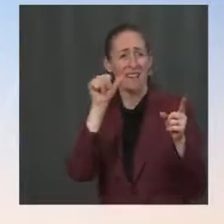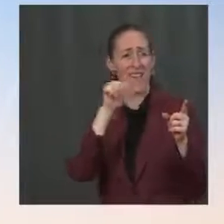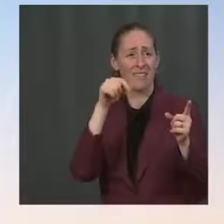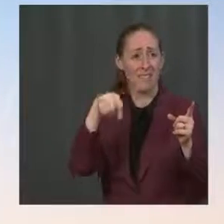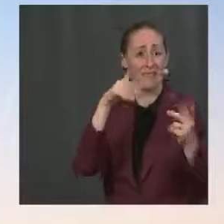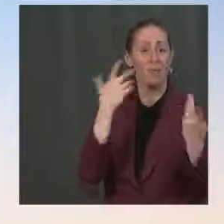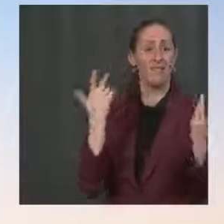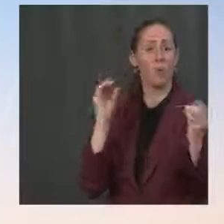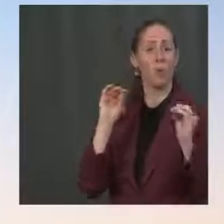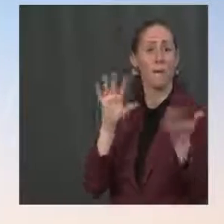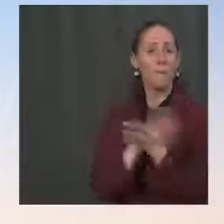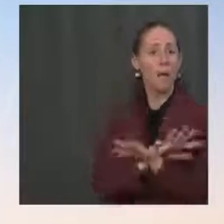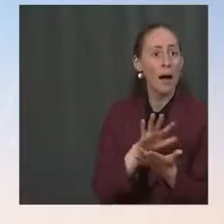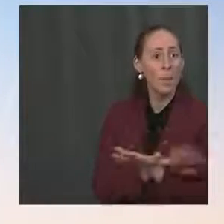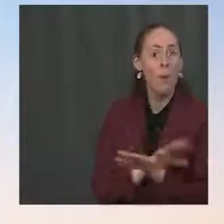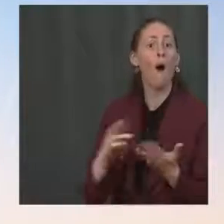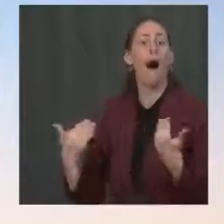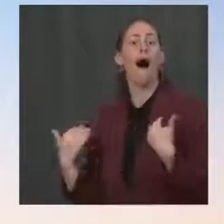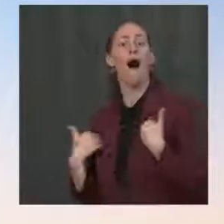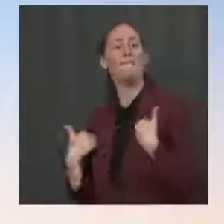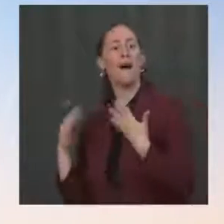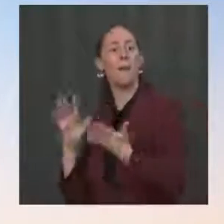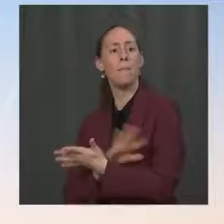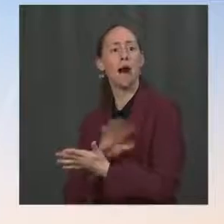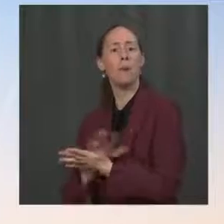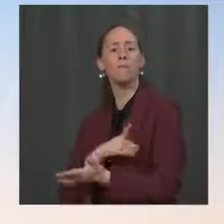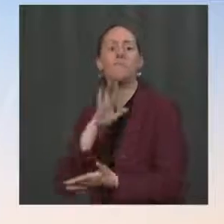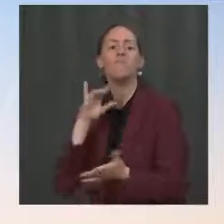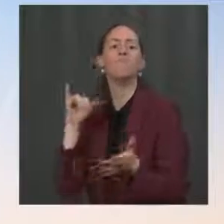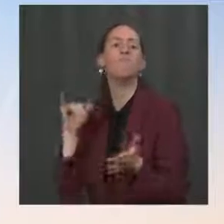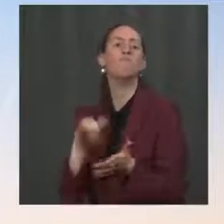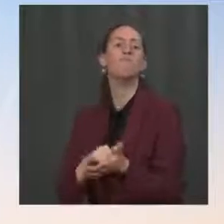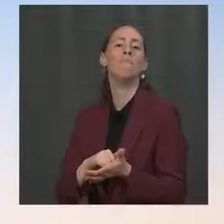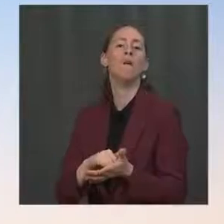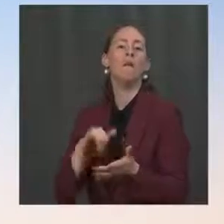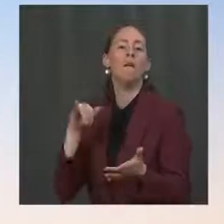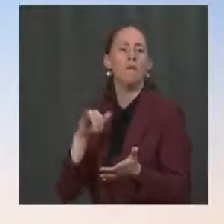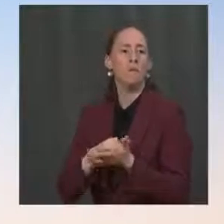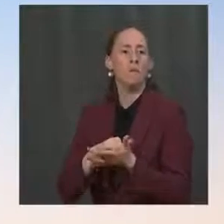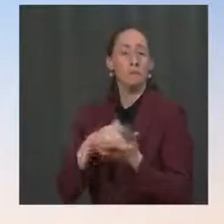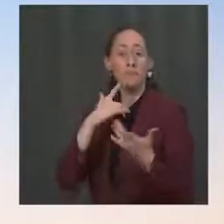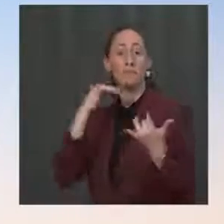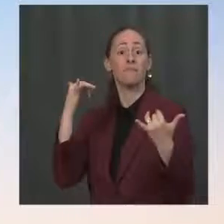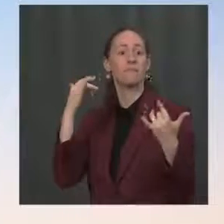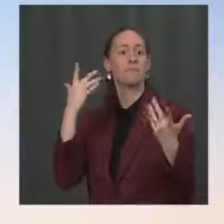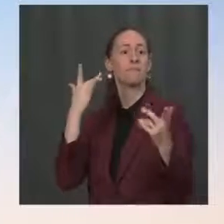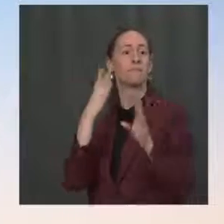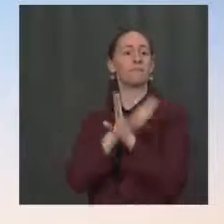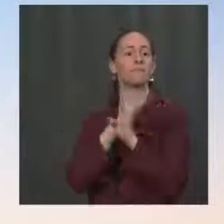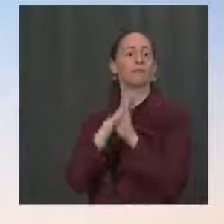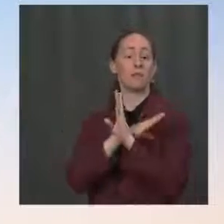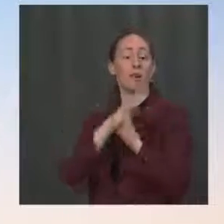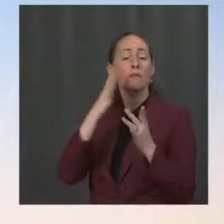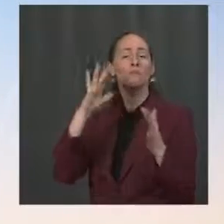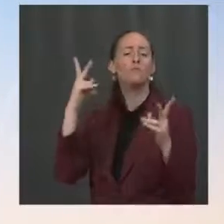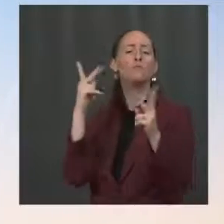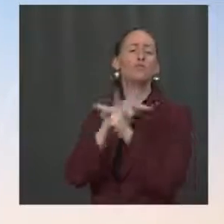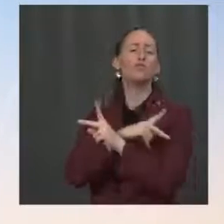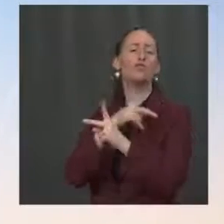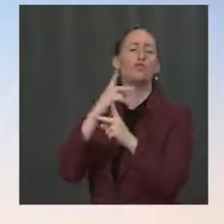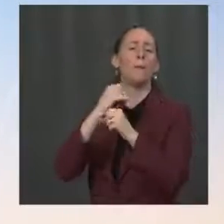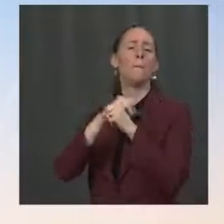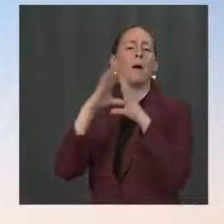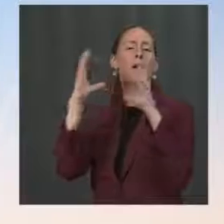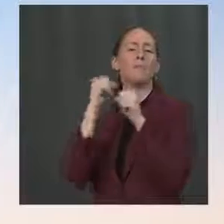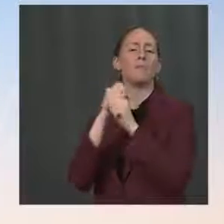it impossible to get to the airport prior to the attacks today and who will now be presumably even more full